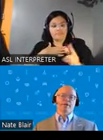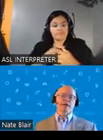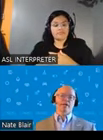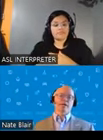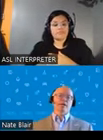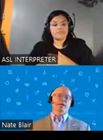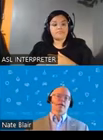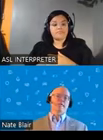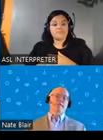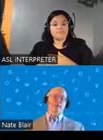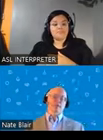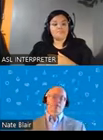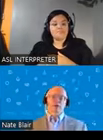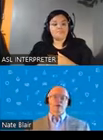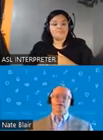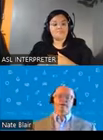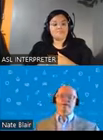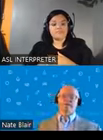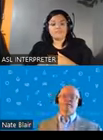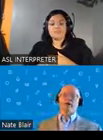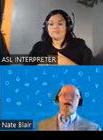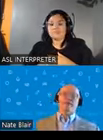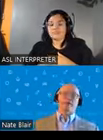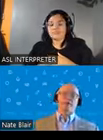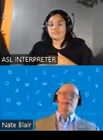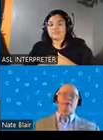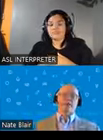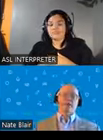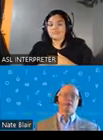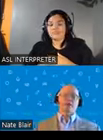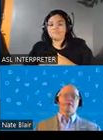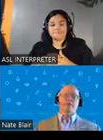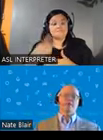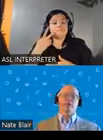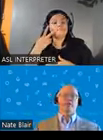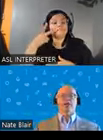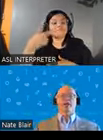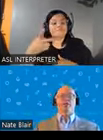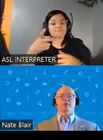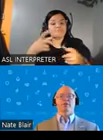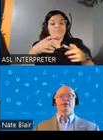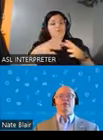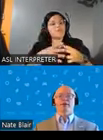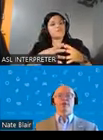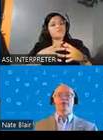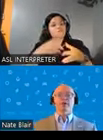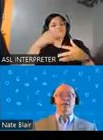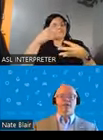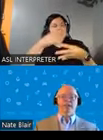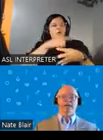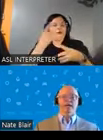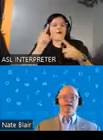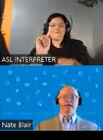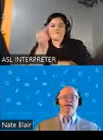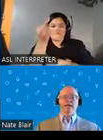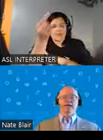So what I've got here is kind of a graphical representation of the four scenarios that we have come up with. And